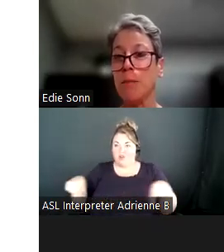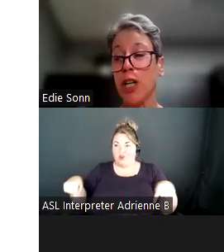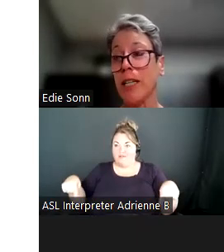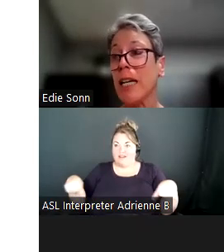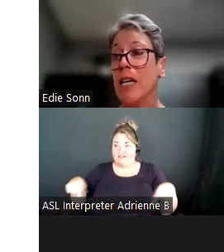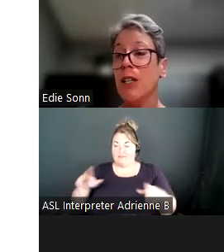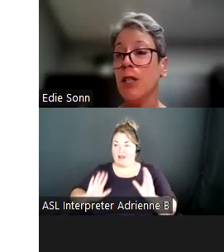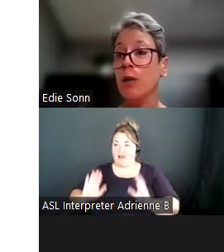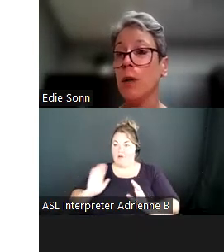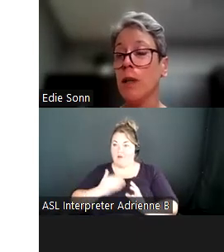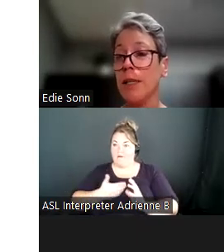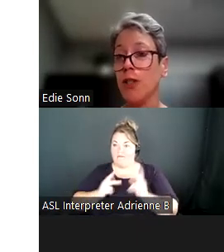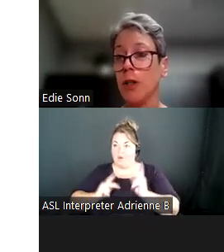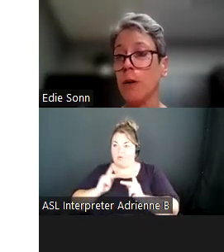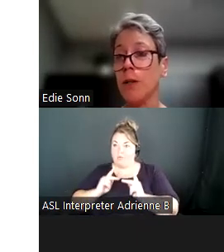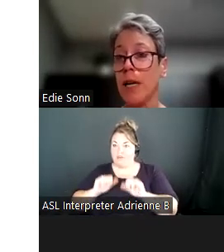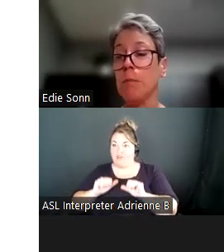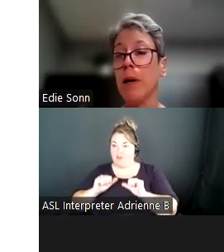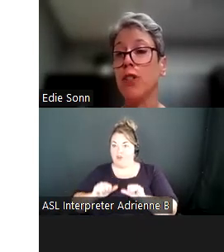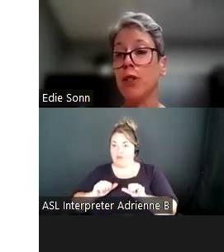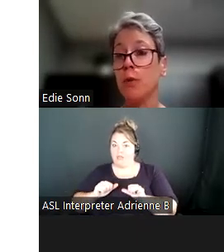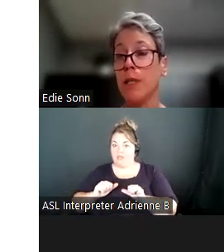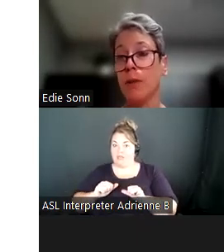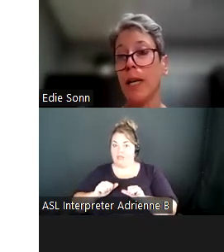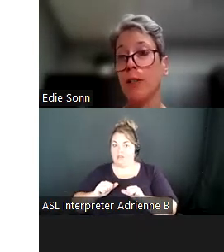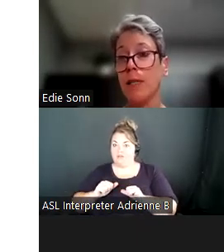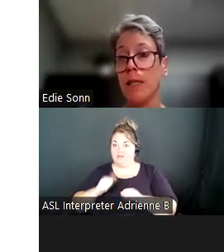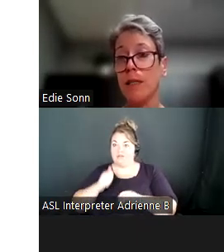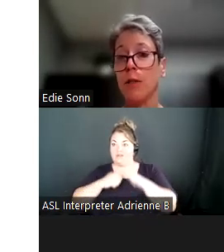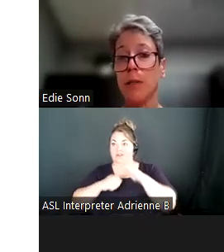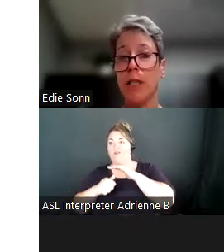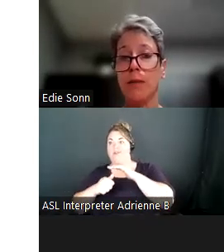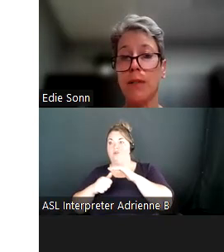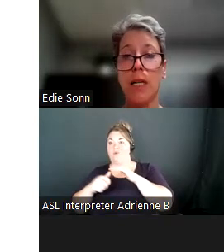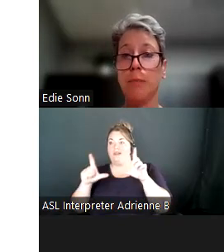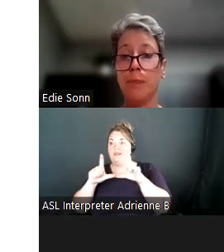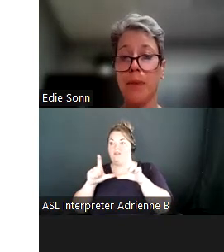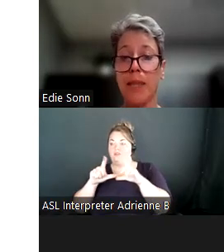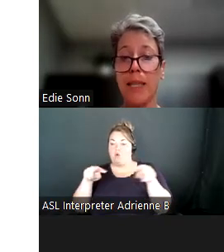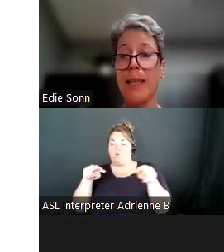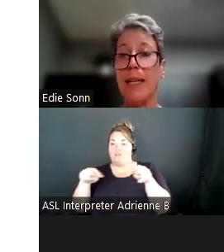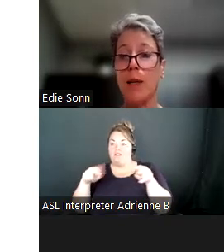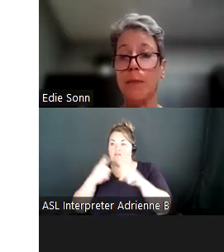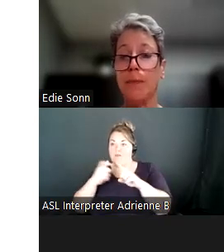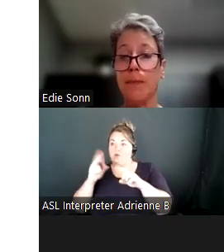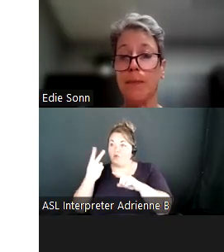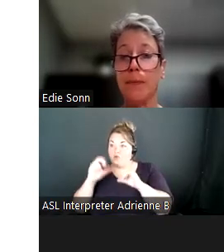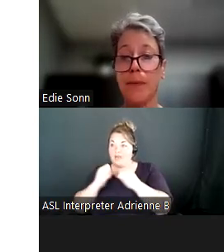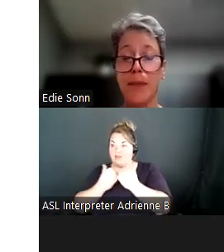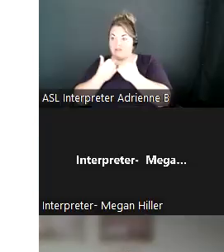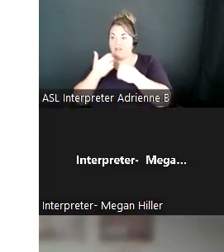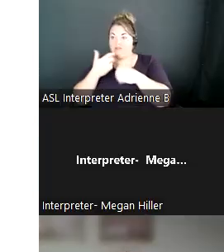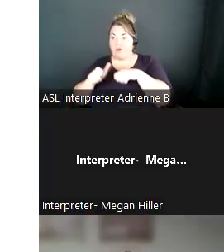being subject to licensure oversight by two different agencies for a period of time. Thank you.